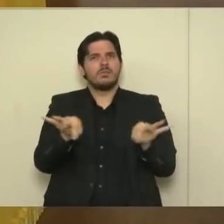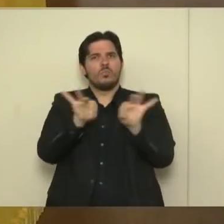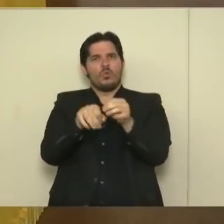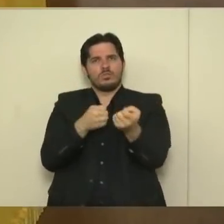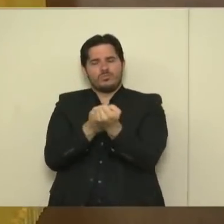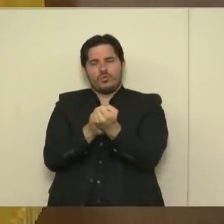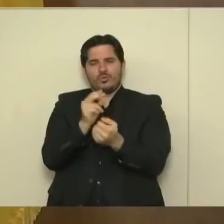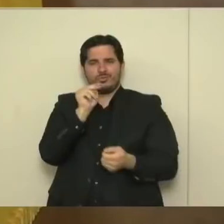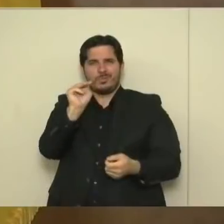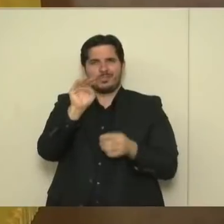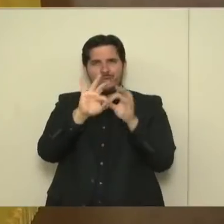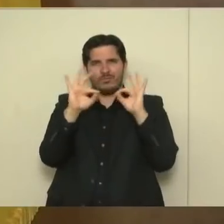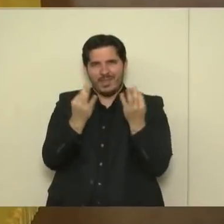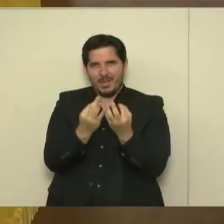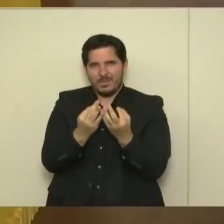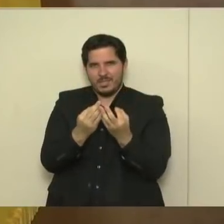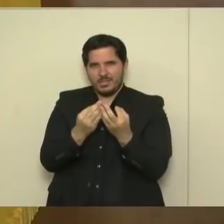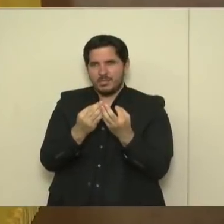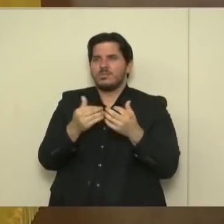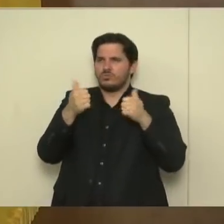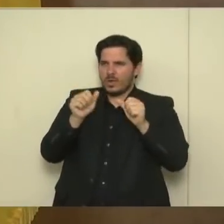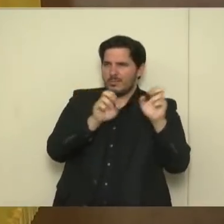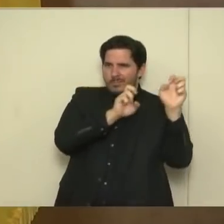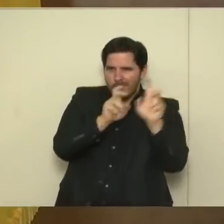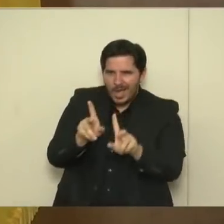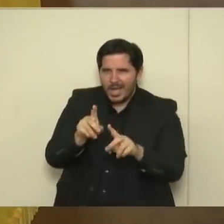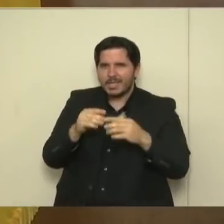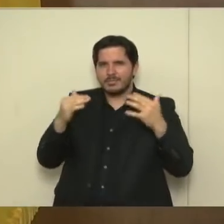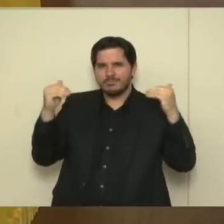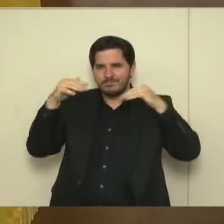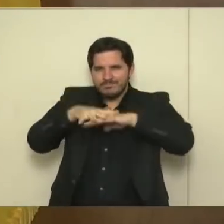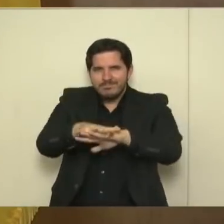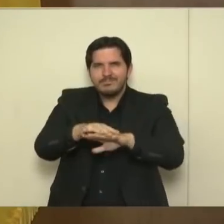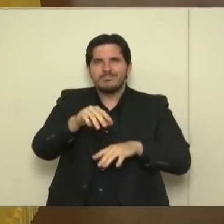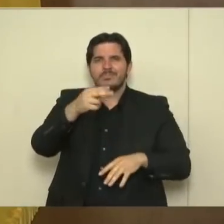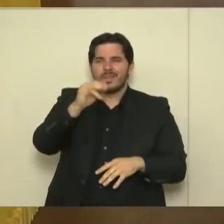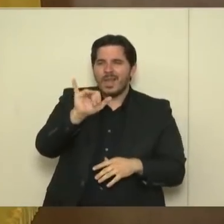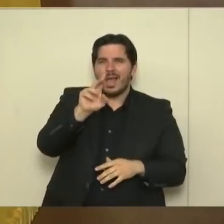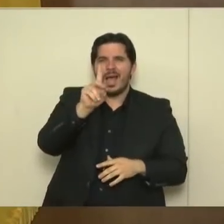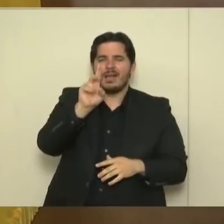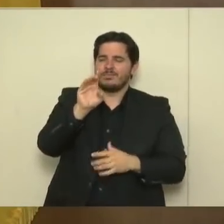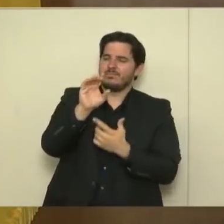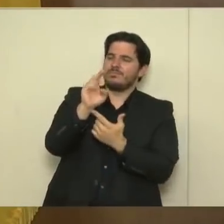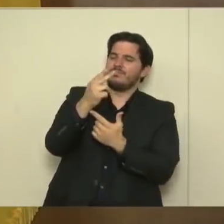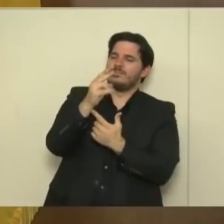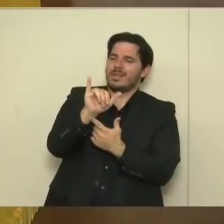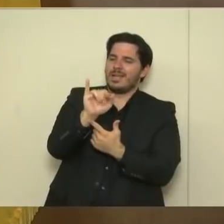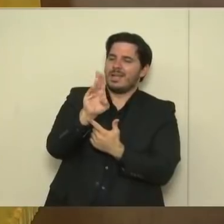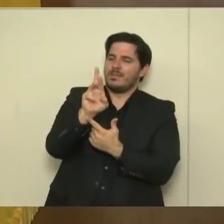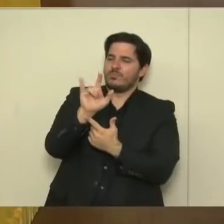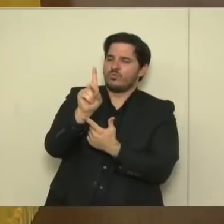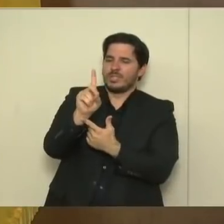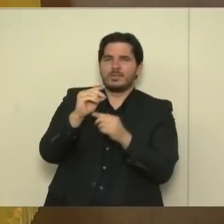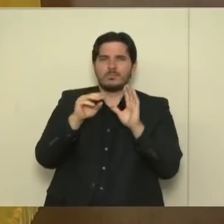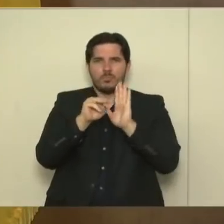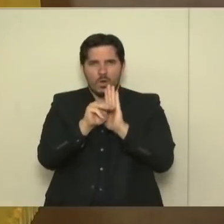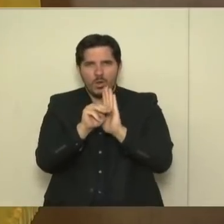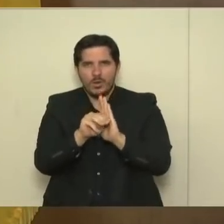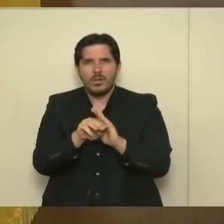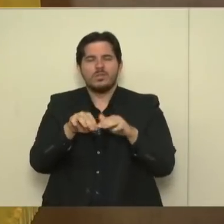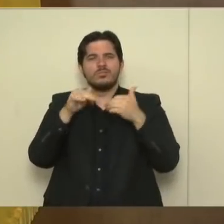a return to a hybrid model in-person learning while we maintain distance learning and really work towards